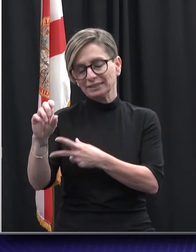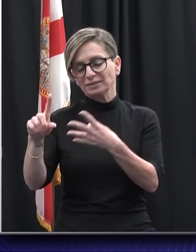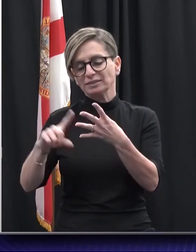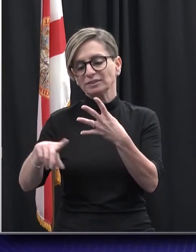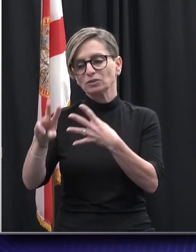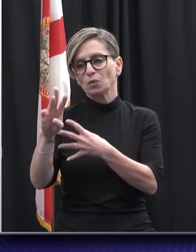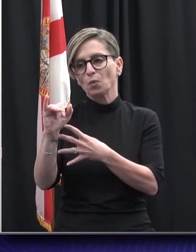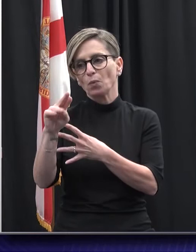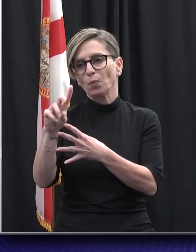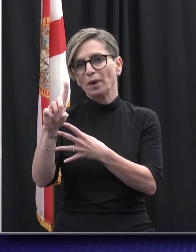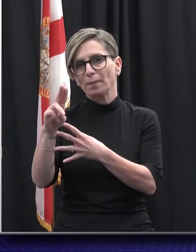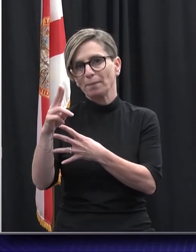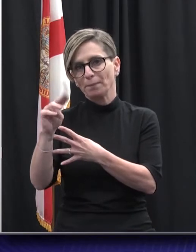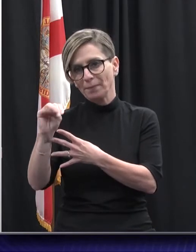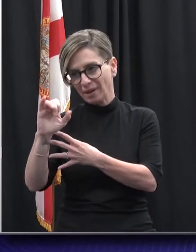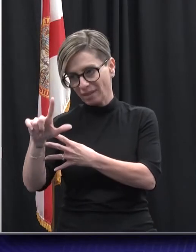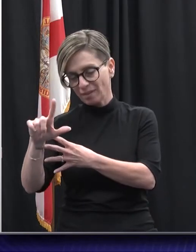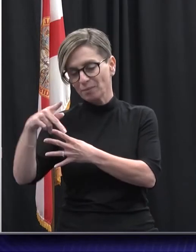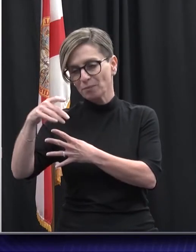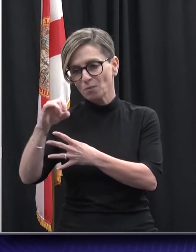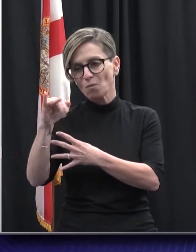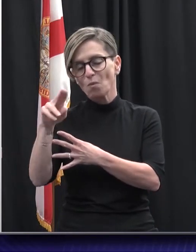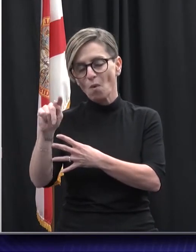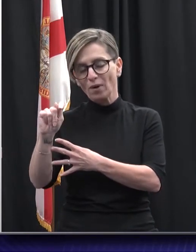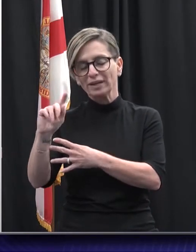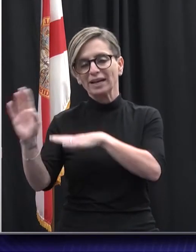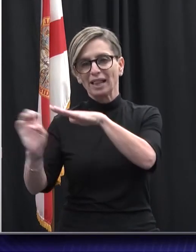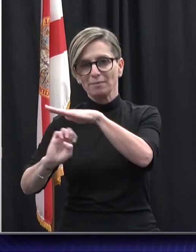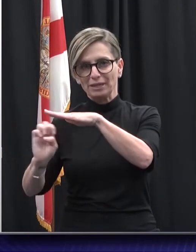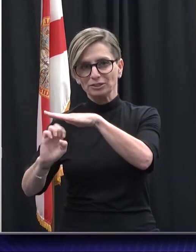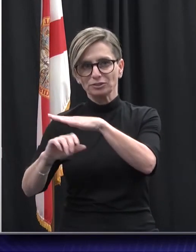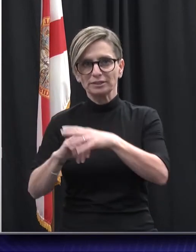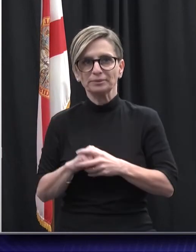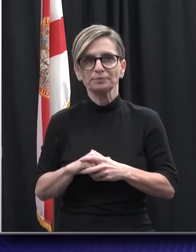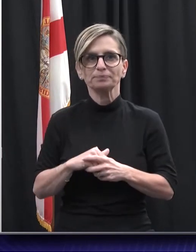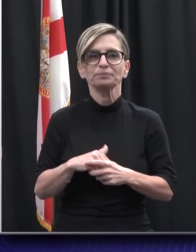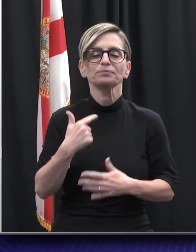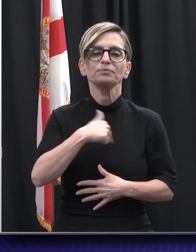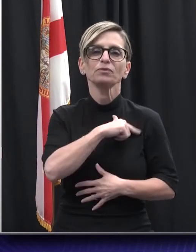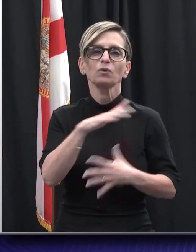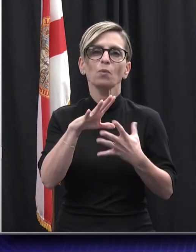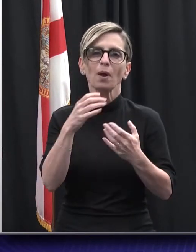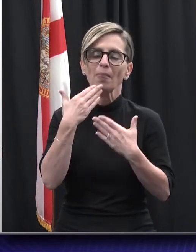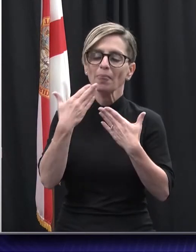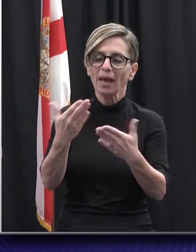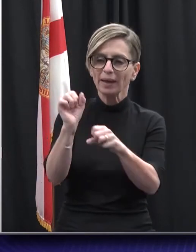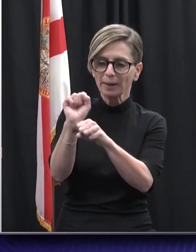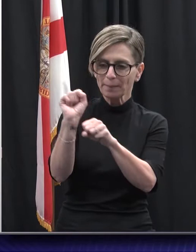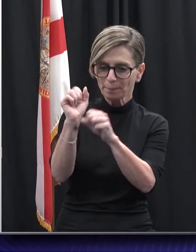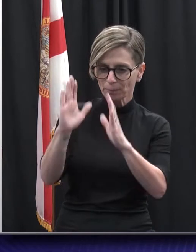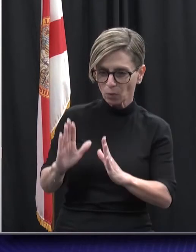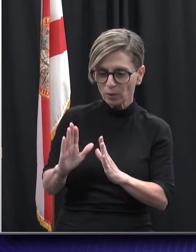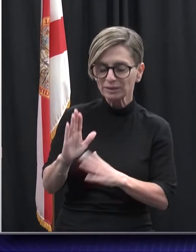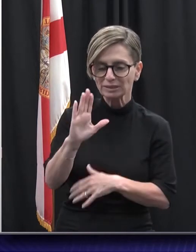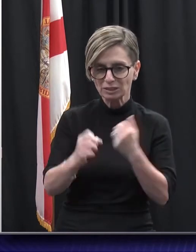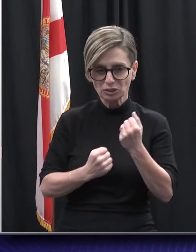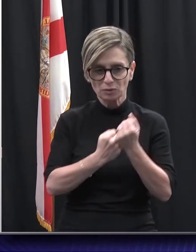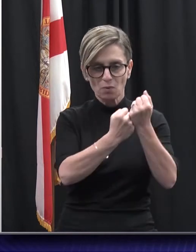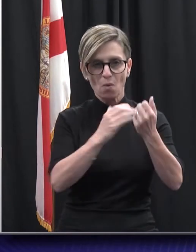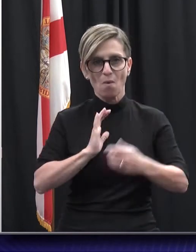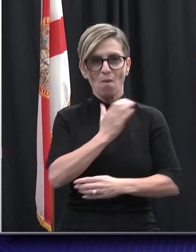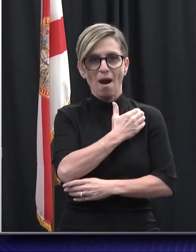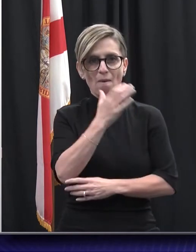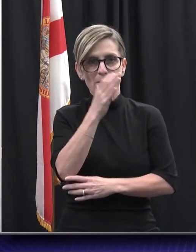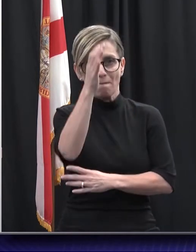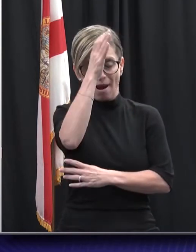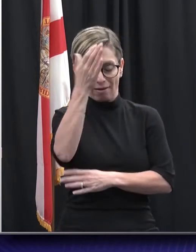the superintendent, I'd like to publicly thank our employees who are so dedicated and our supportive parents who are there